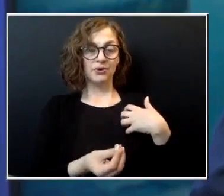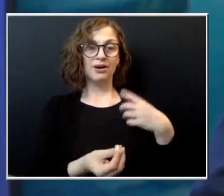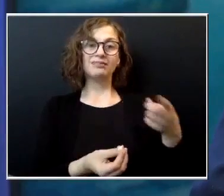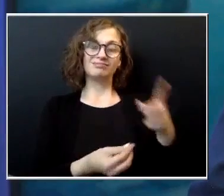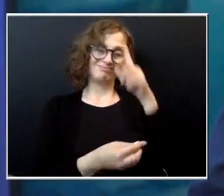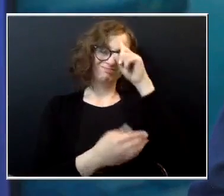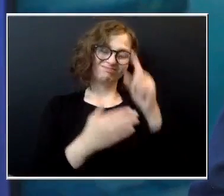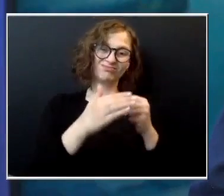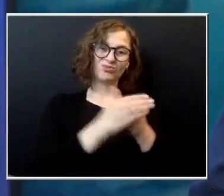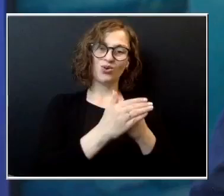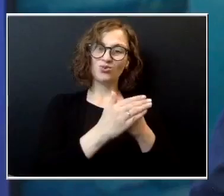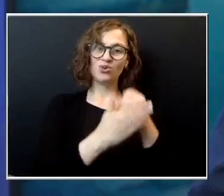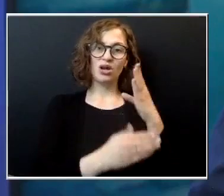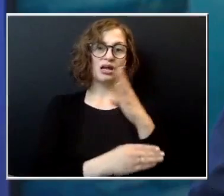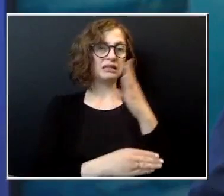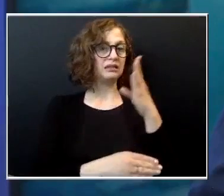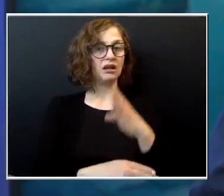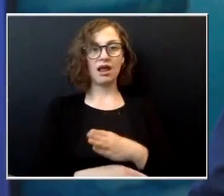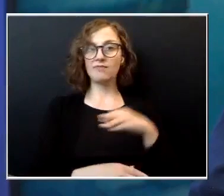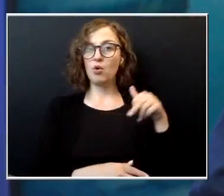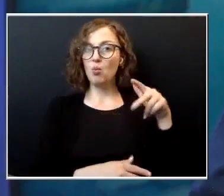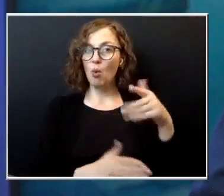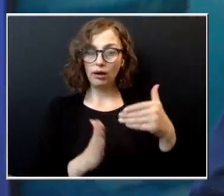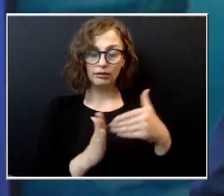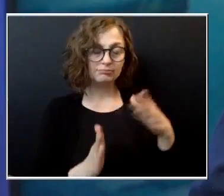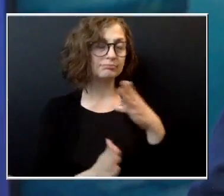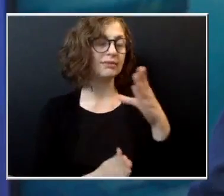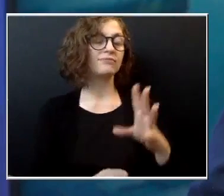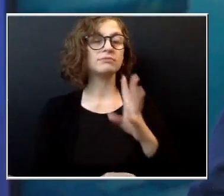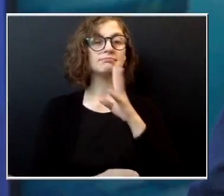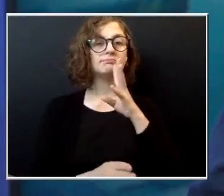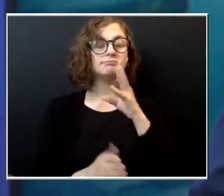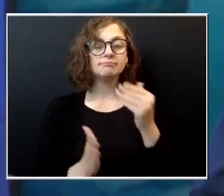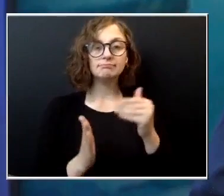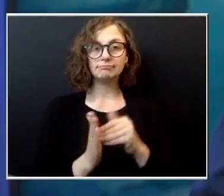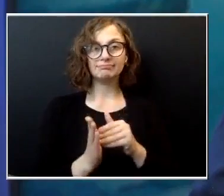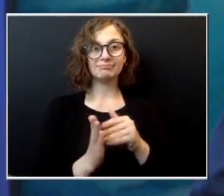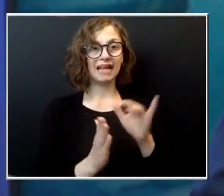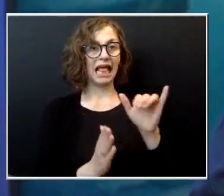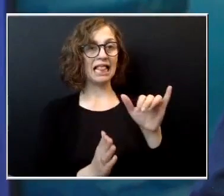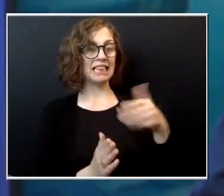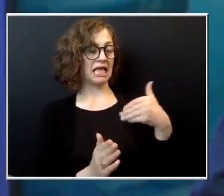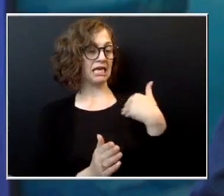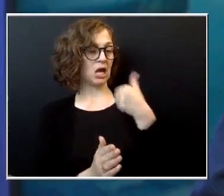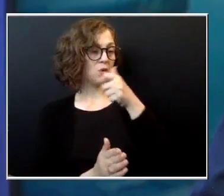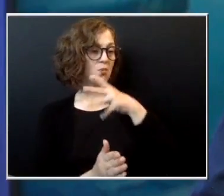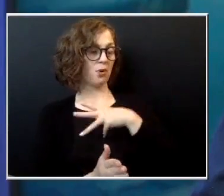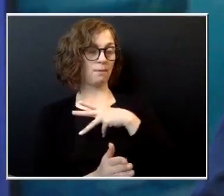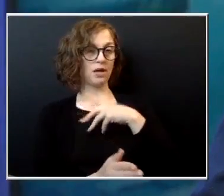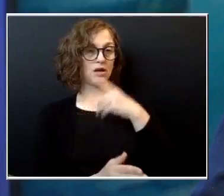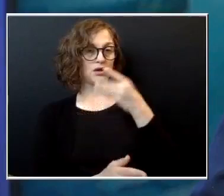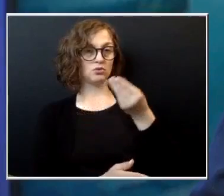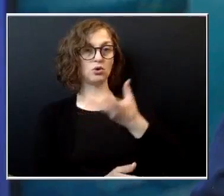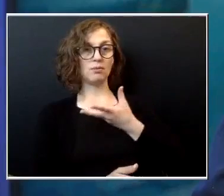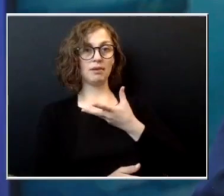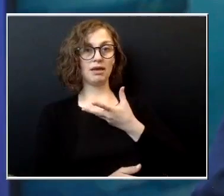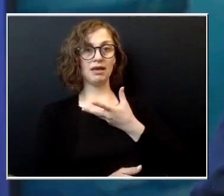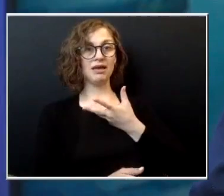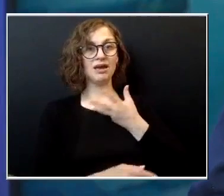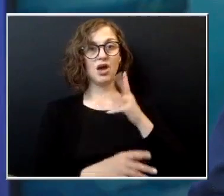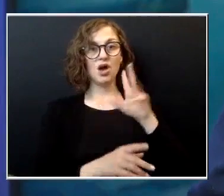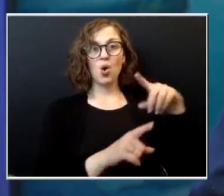again. And in fact, that young woman told me that the only word that he could mutter was his wife's name,